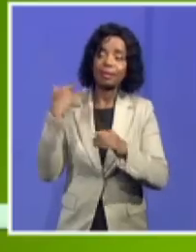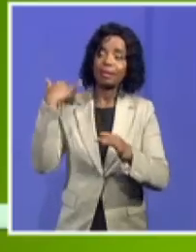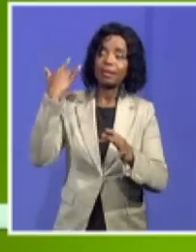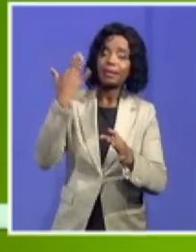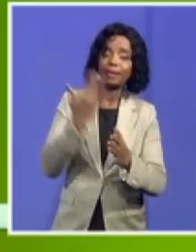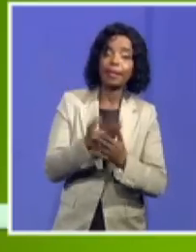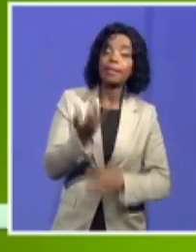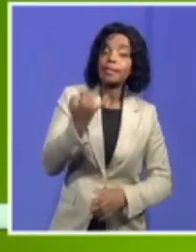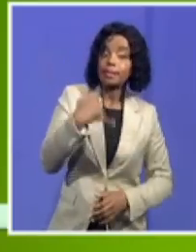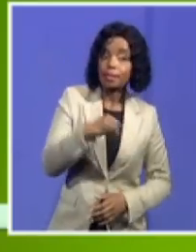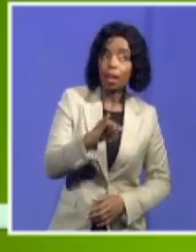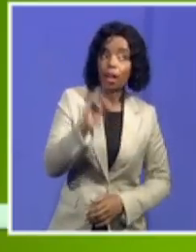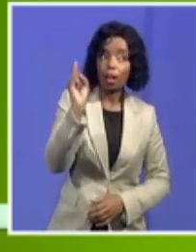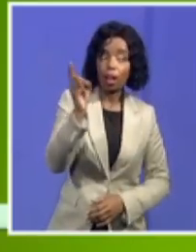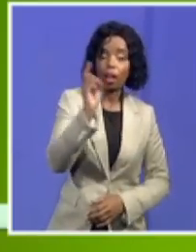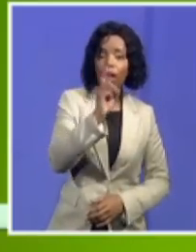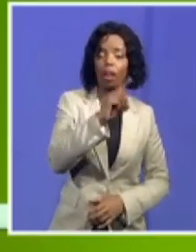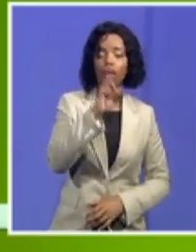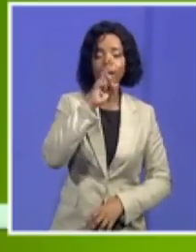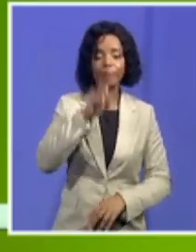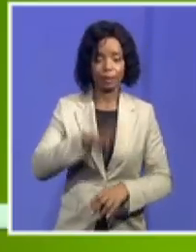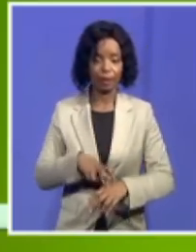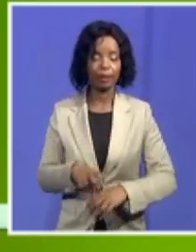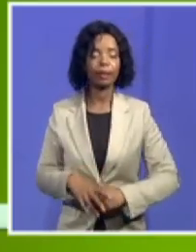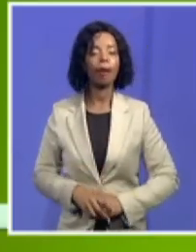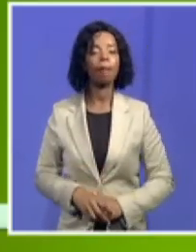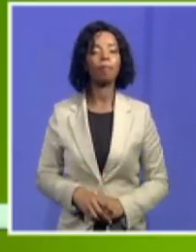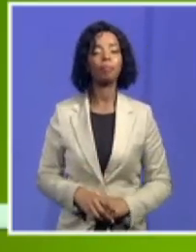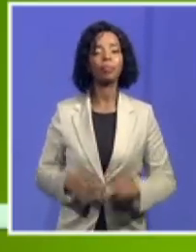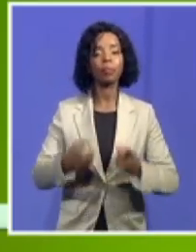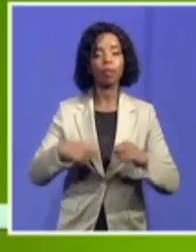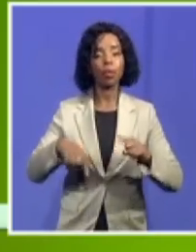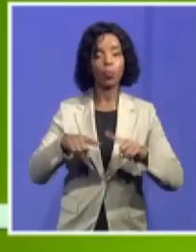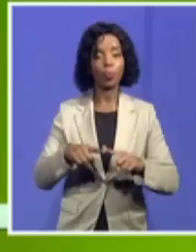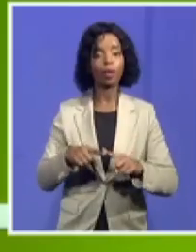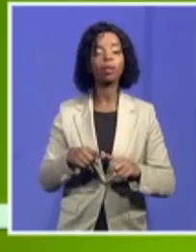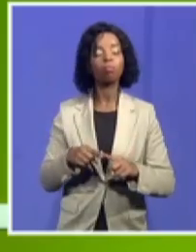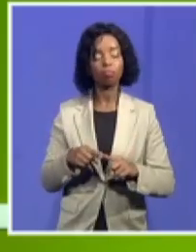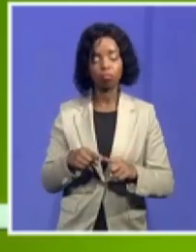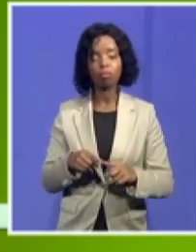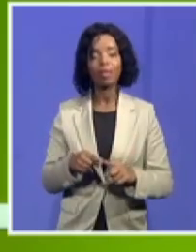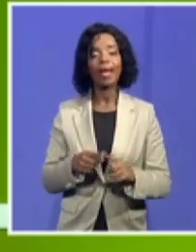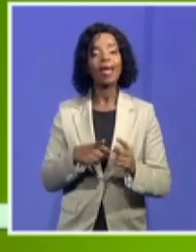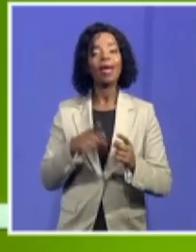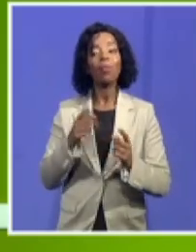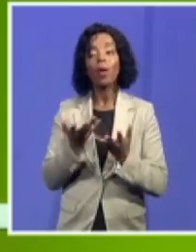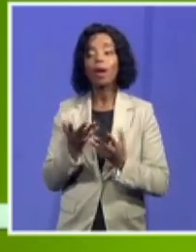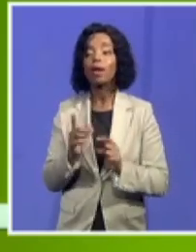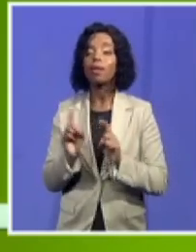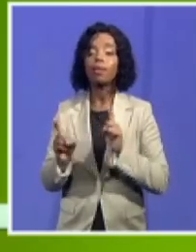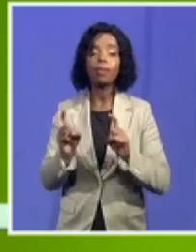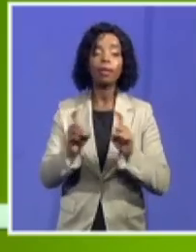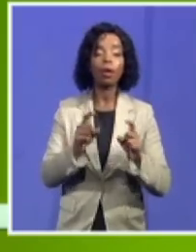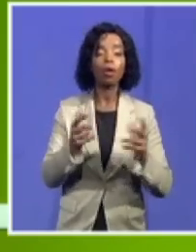demand. We are keen to harness the opportunities of the hydrogen economy. Last